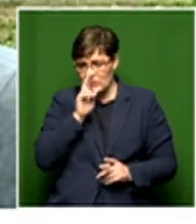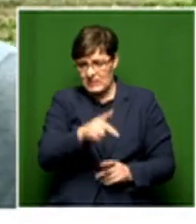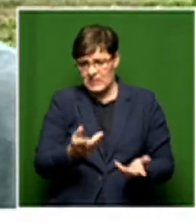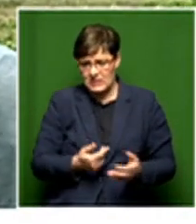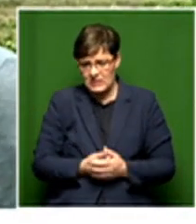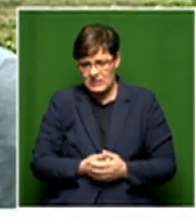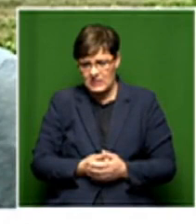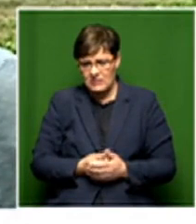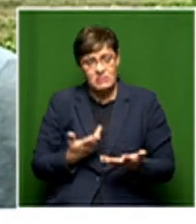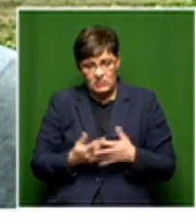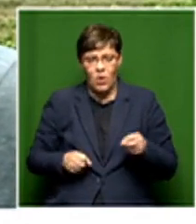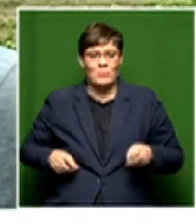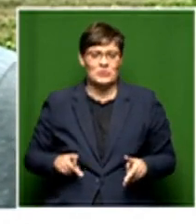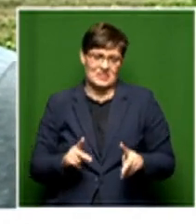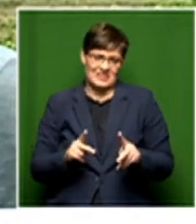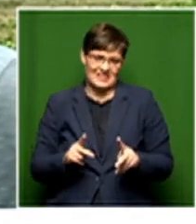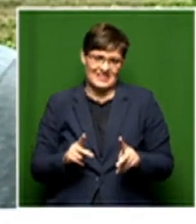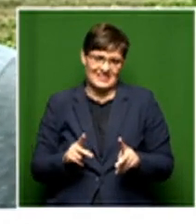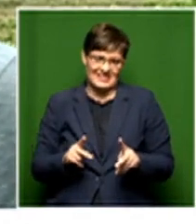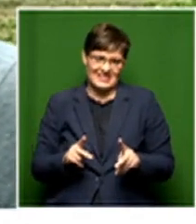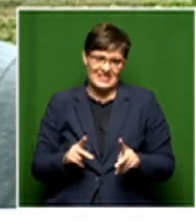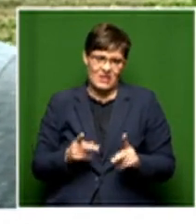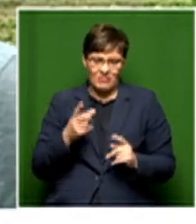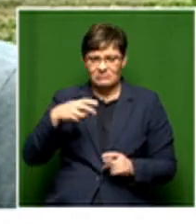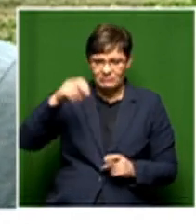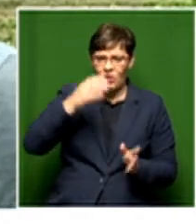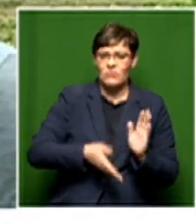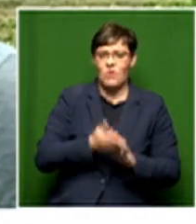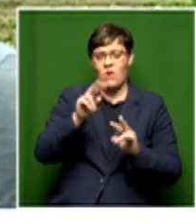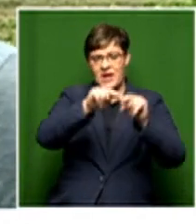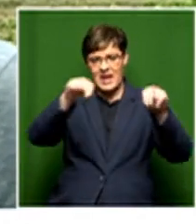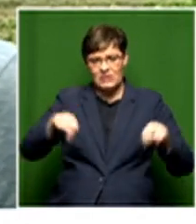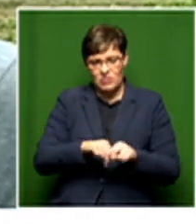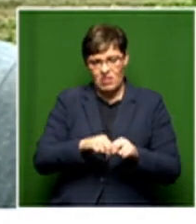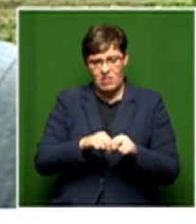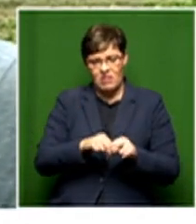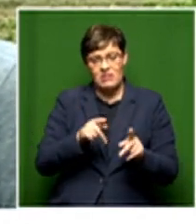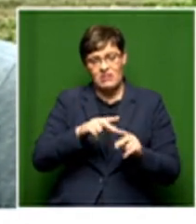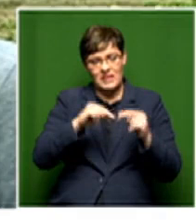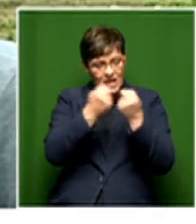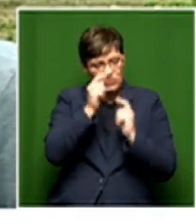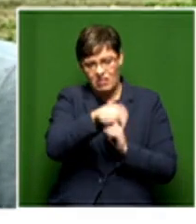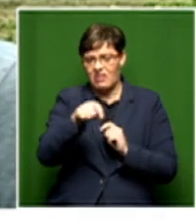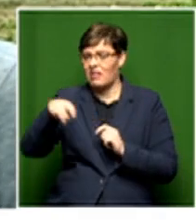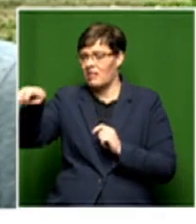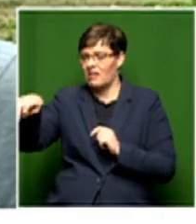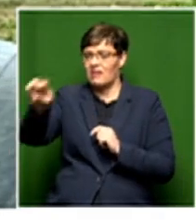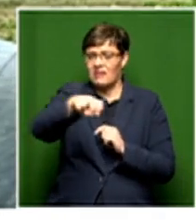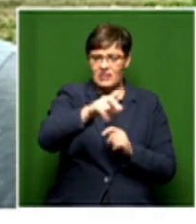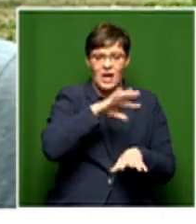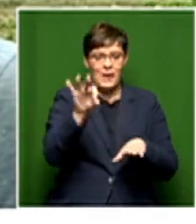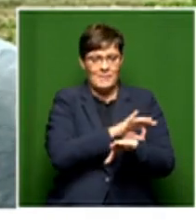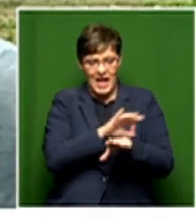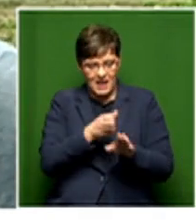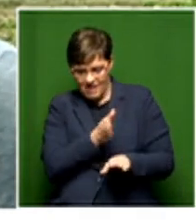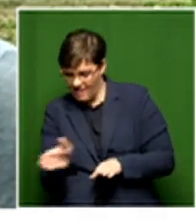see it. So this has been the chance when we talked about this trip going to from national park to national park. I just made sure that I planned